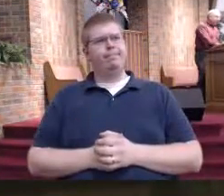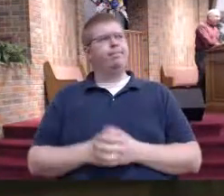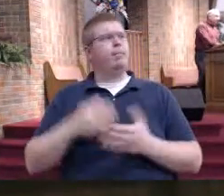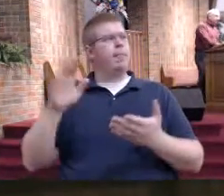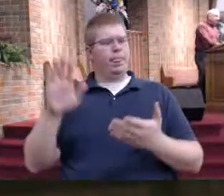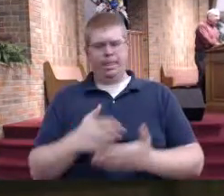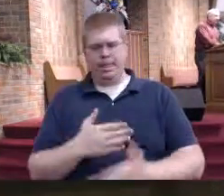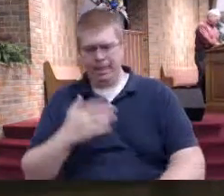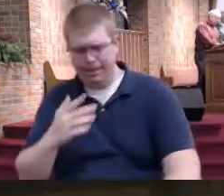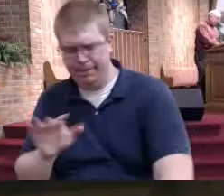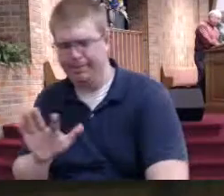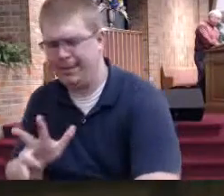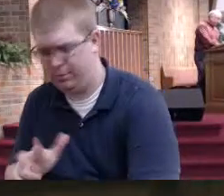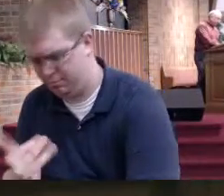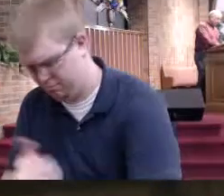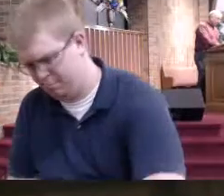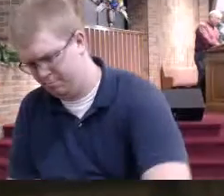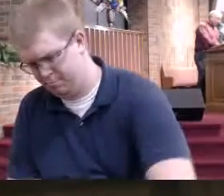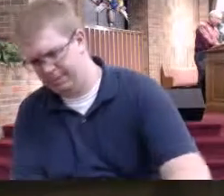number